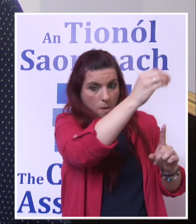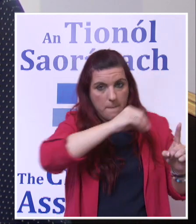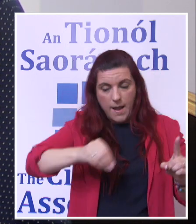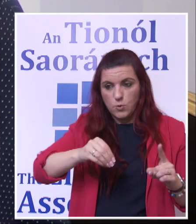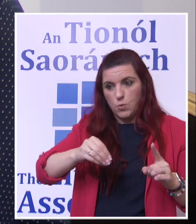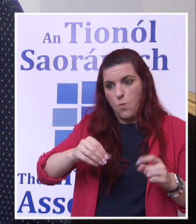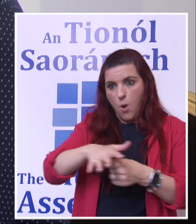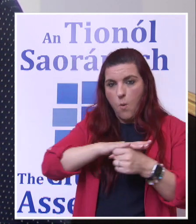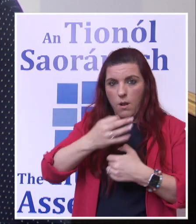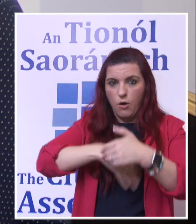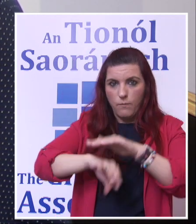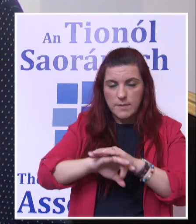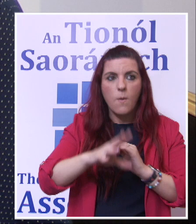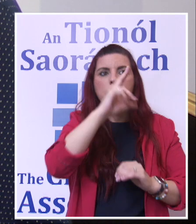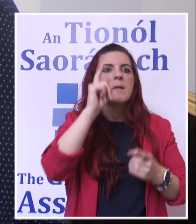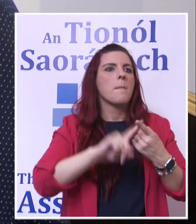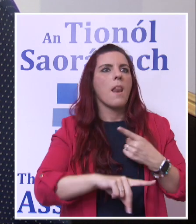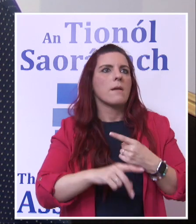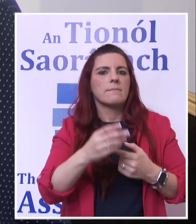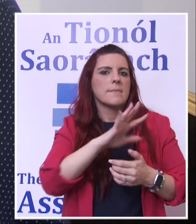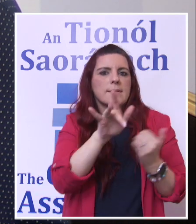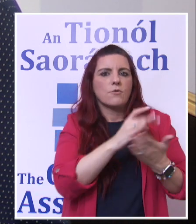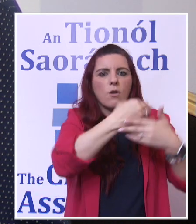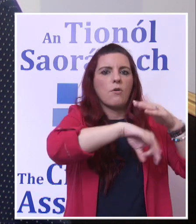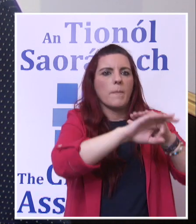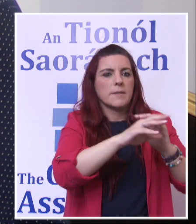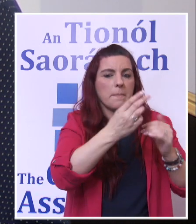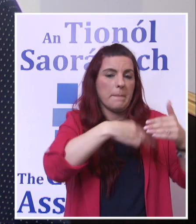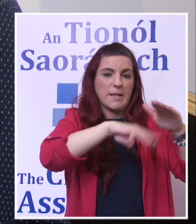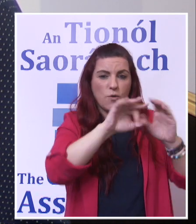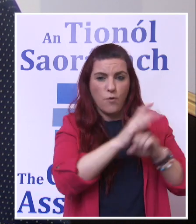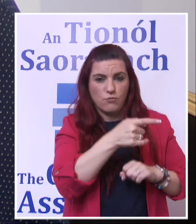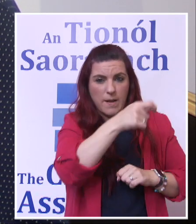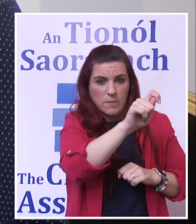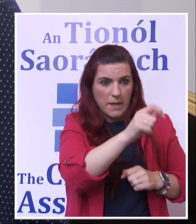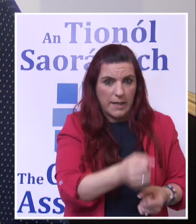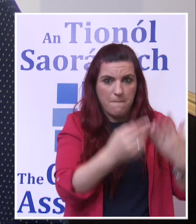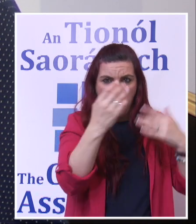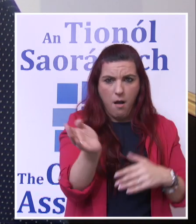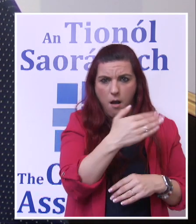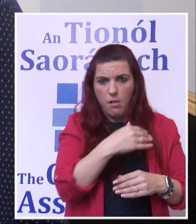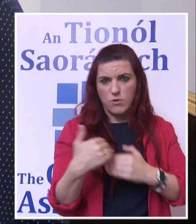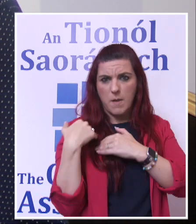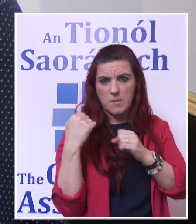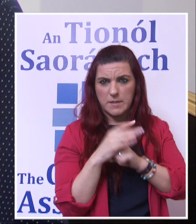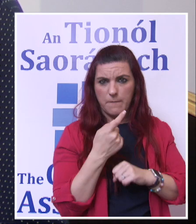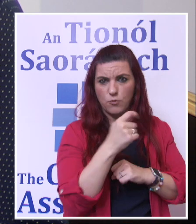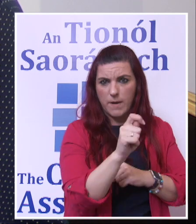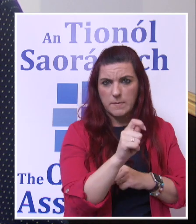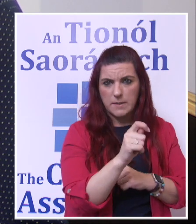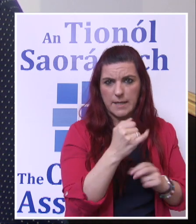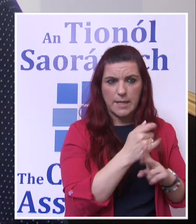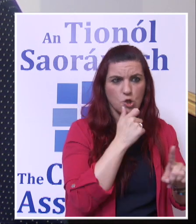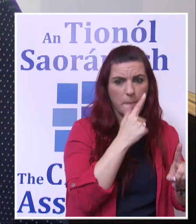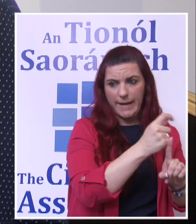and the Minister for Transport likely to devolve all responsibility for transport in Dublin to a directly